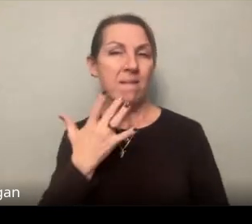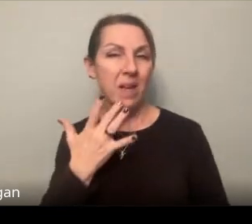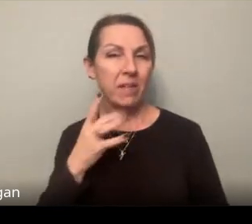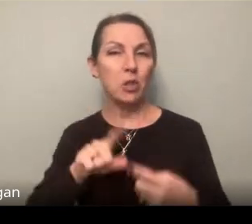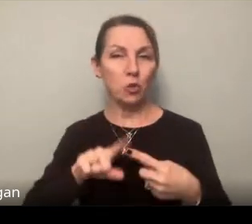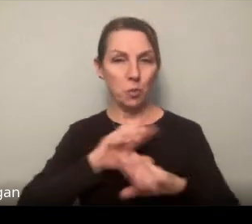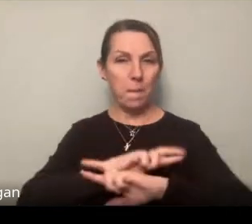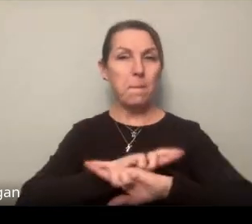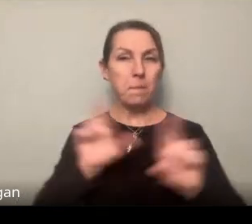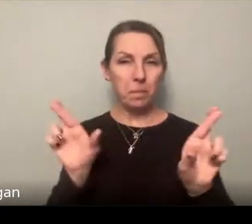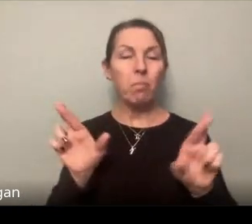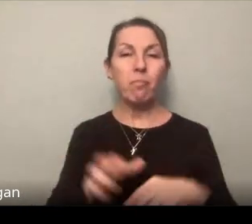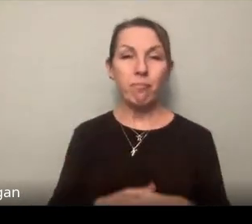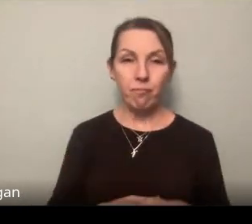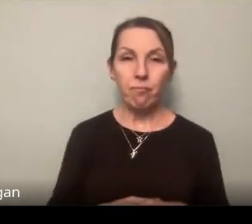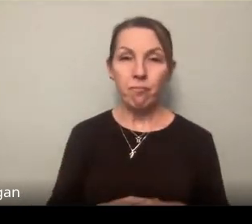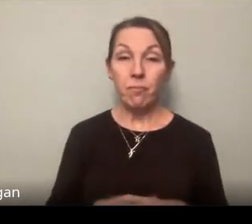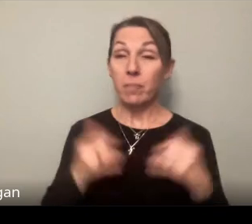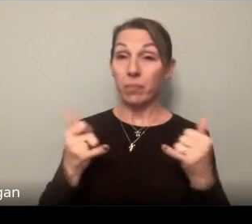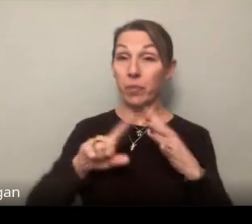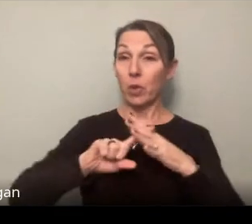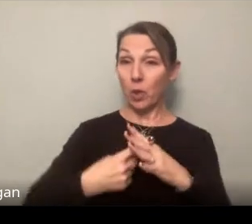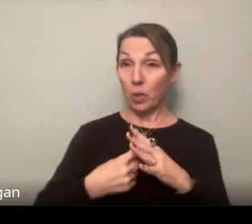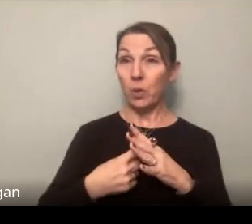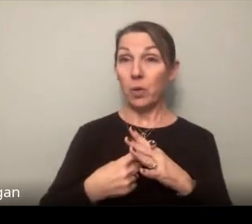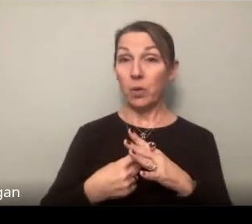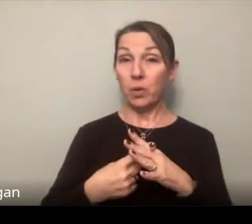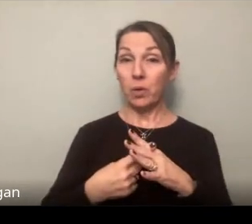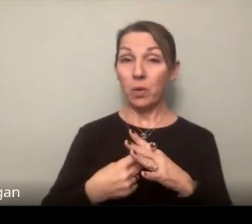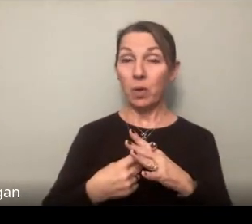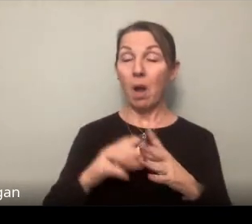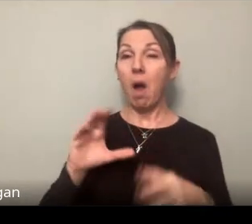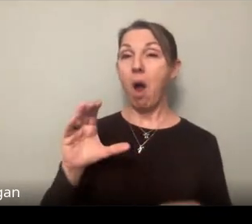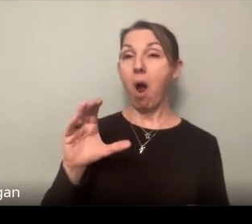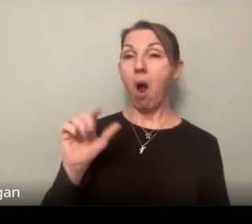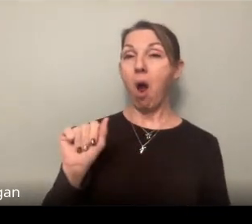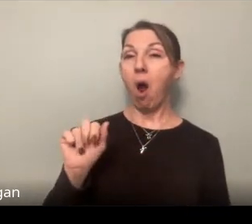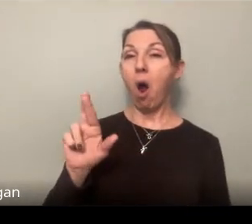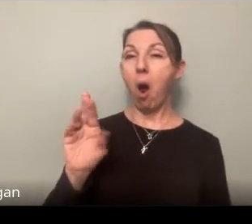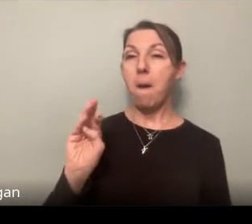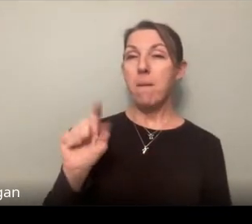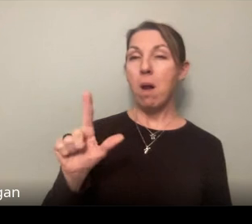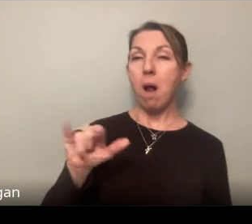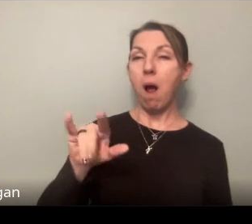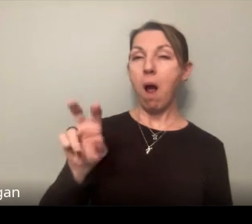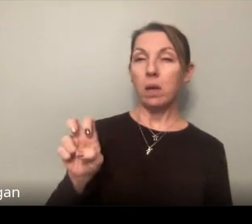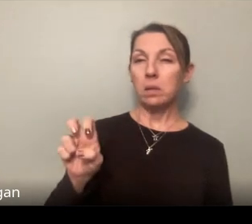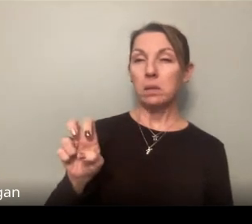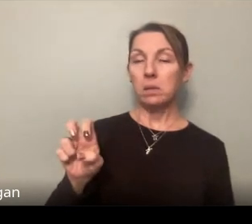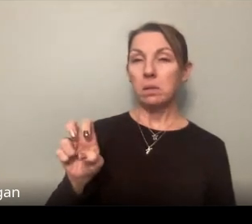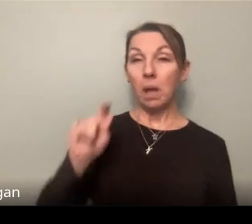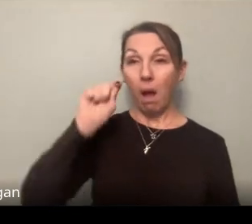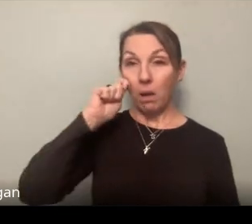So now what I'm gonna do is start to caramelize the onions. So I'm gonna pour some olive